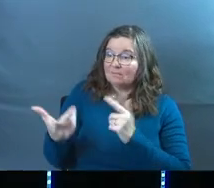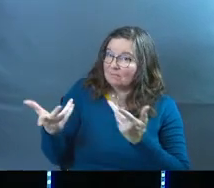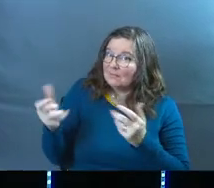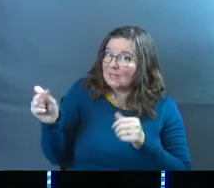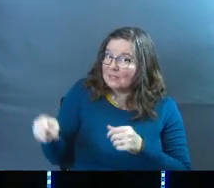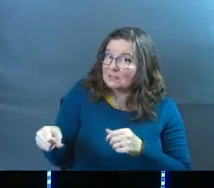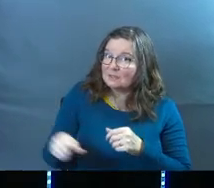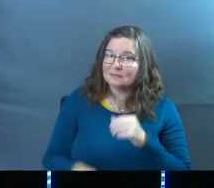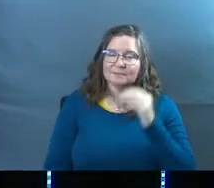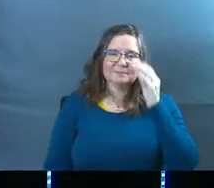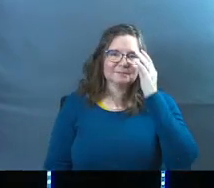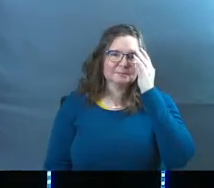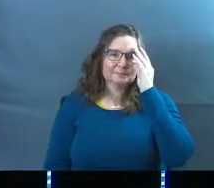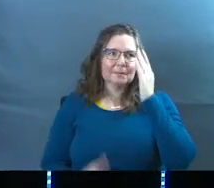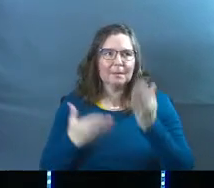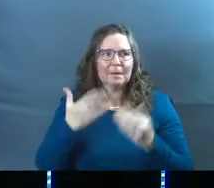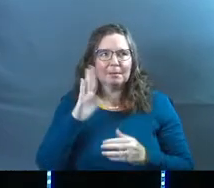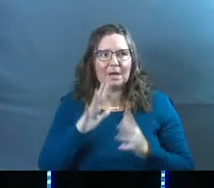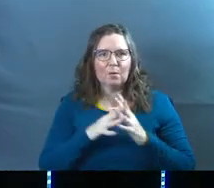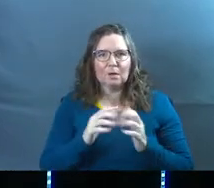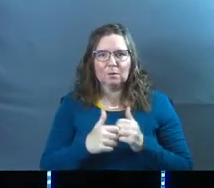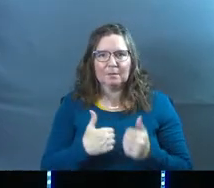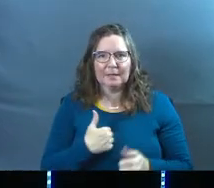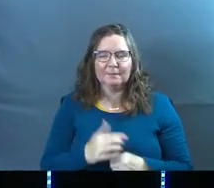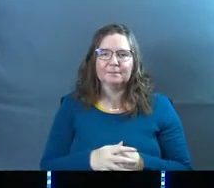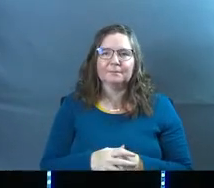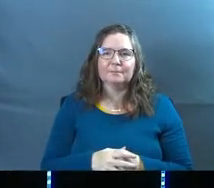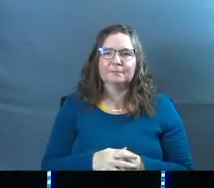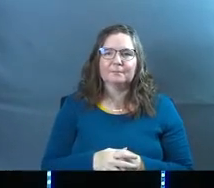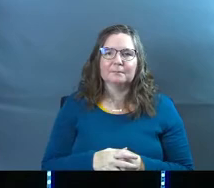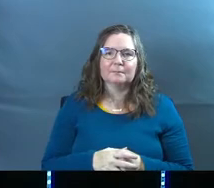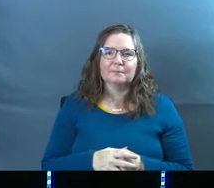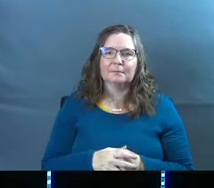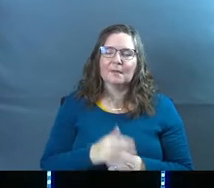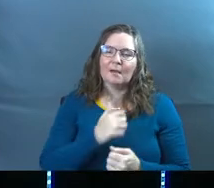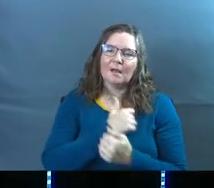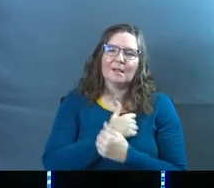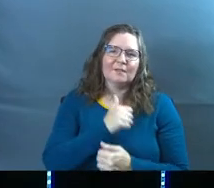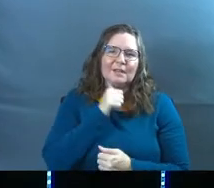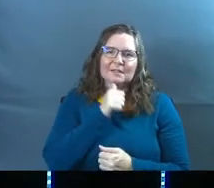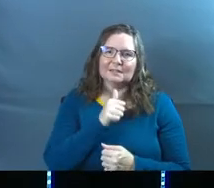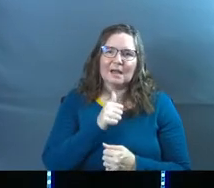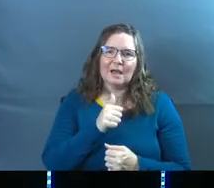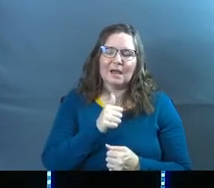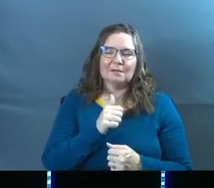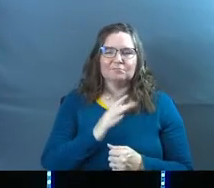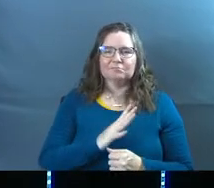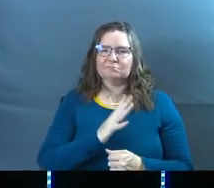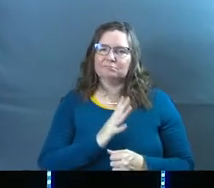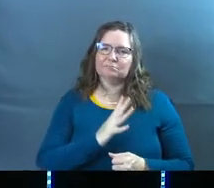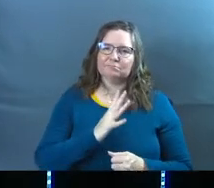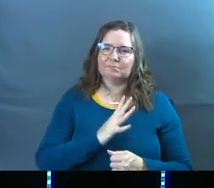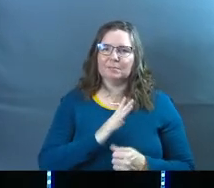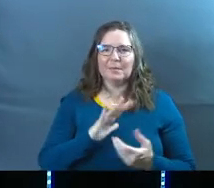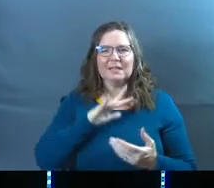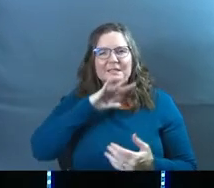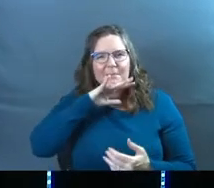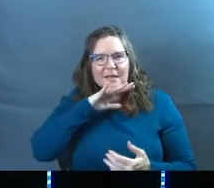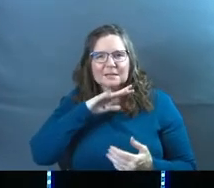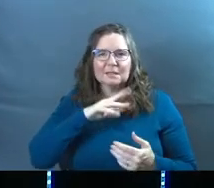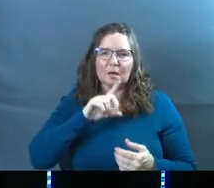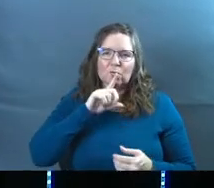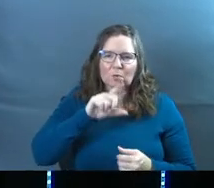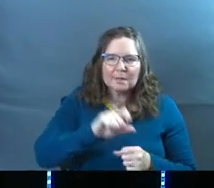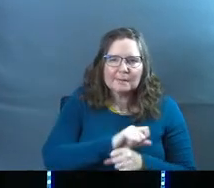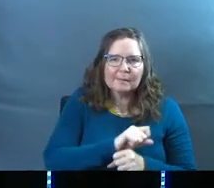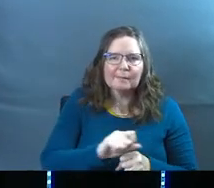Yes? Or maybe God wrestles with me. I love that it's not prim and proper. It's messy and it's